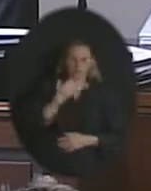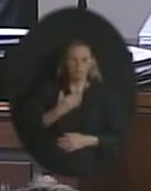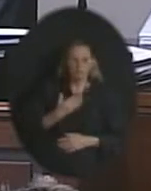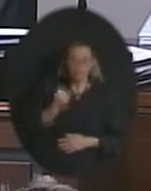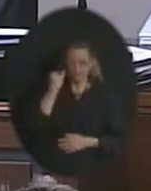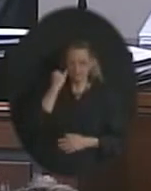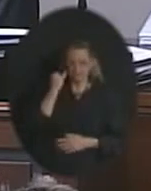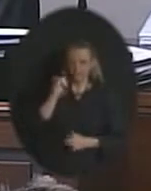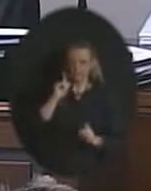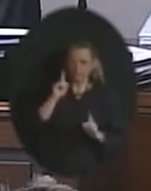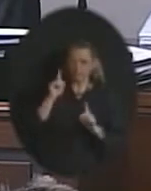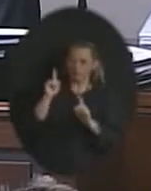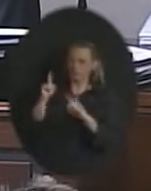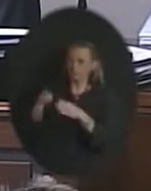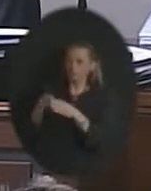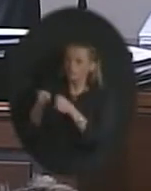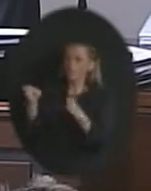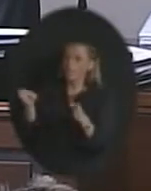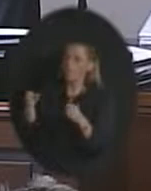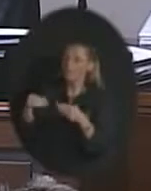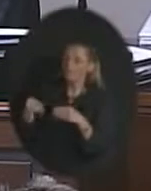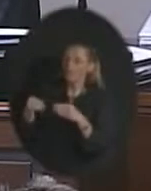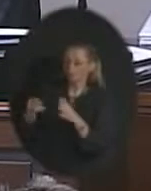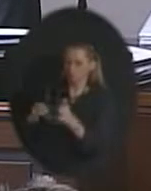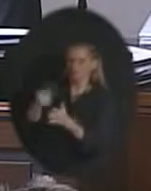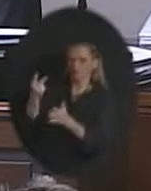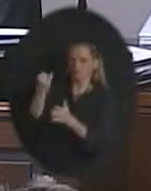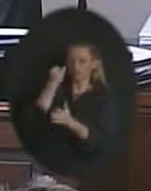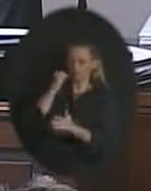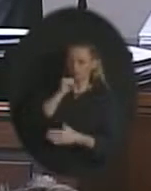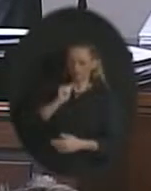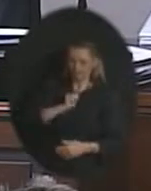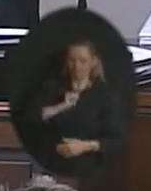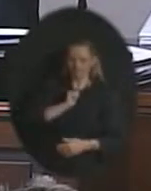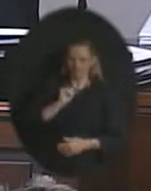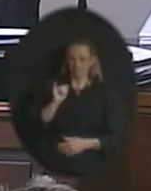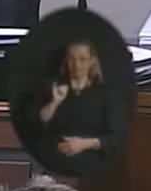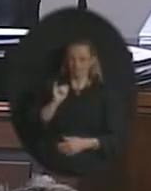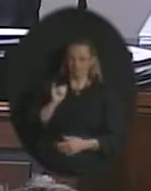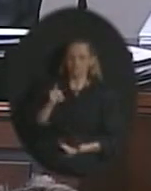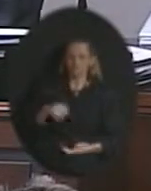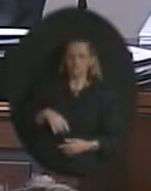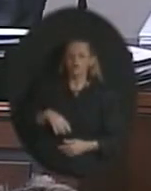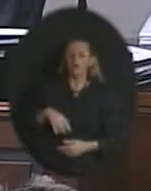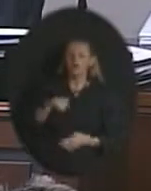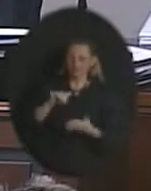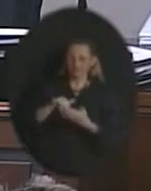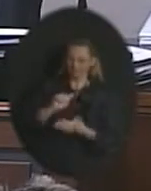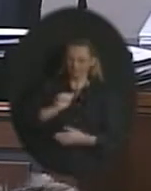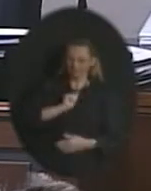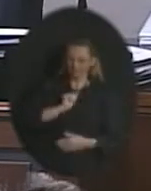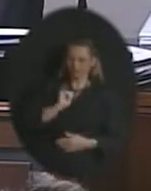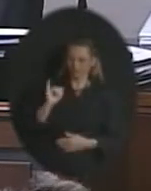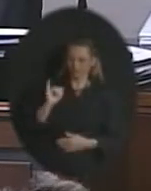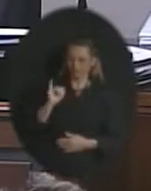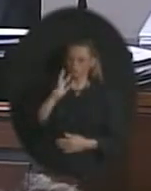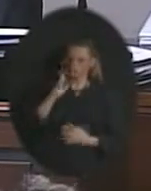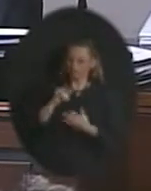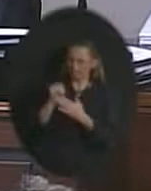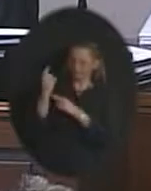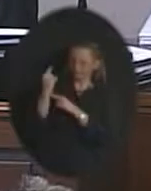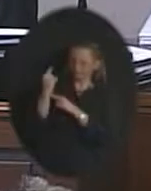market with that, that would double if we were not self-insured. So speaking about the self-insured part of that, we talked a little bit about this last year, and it's something that